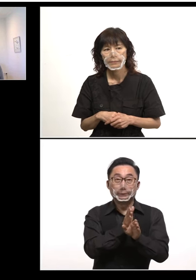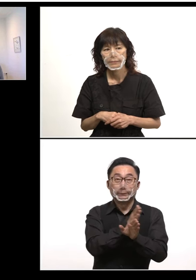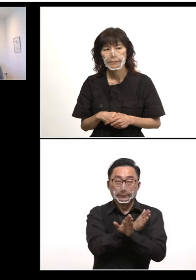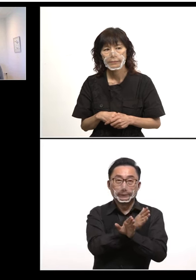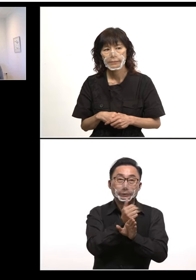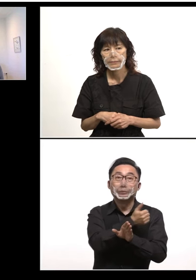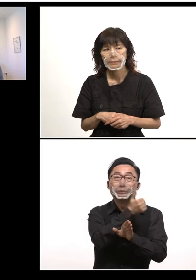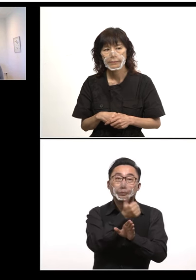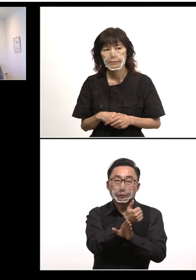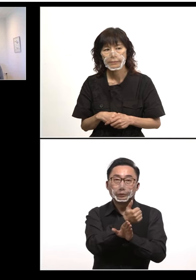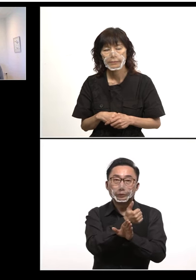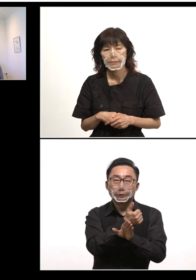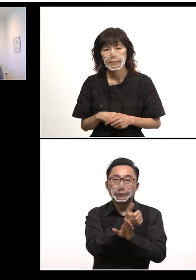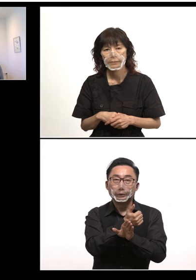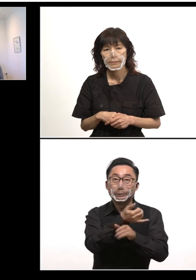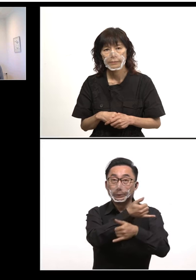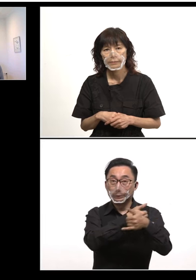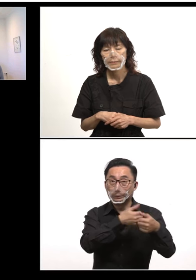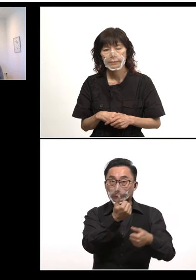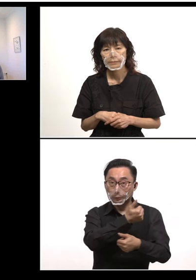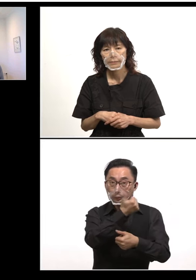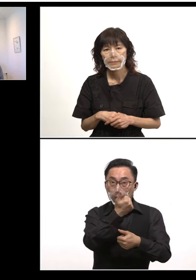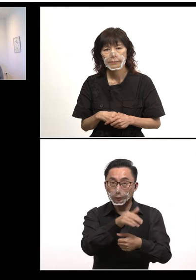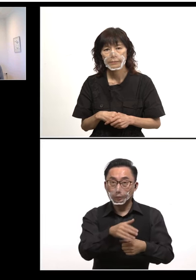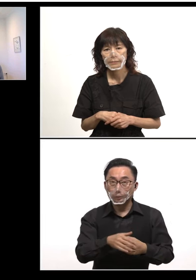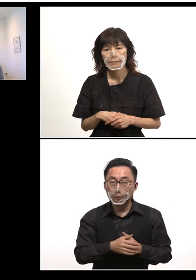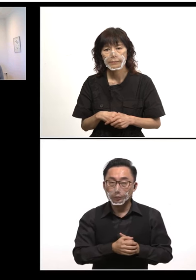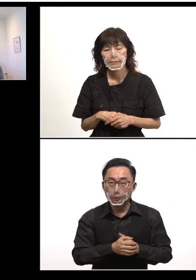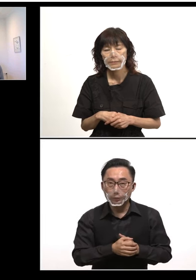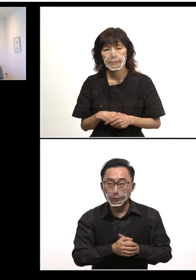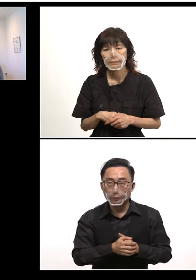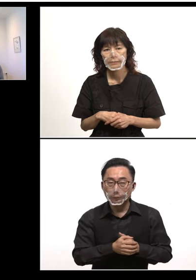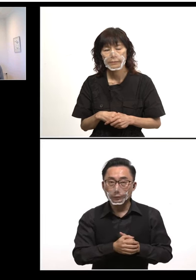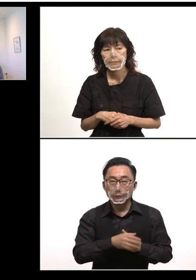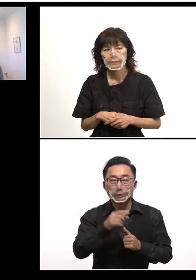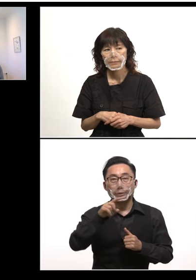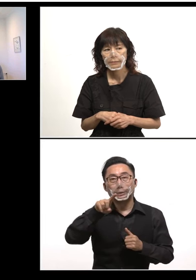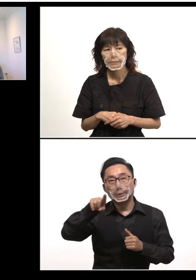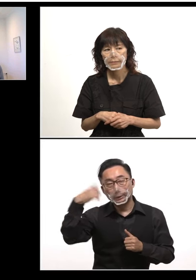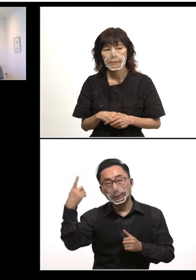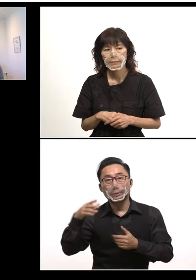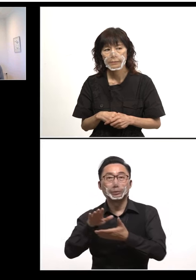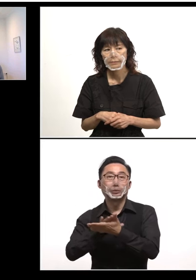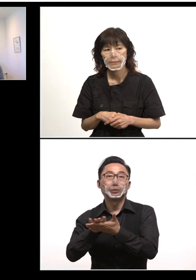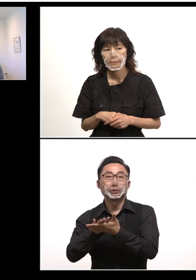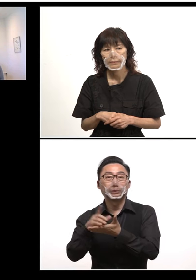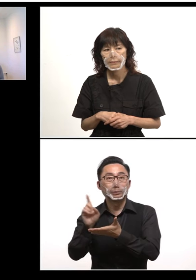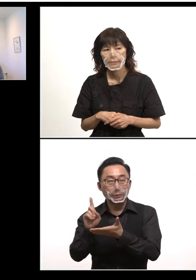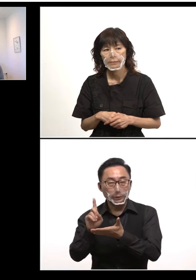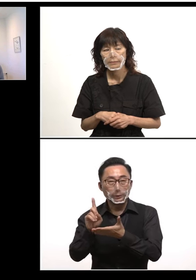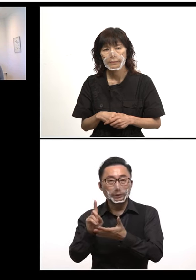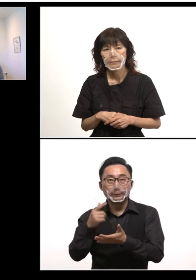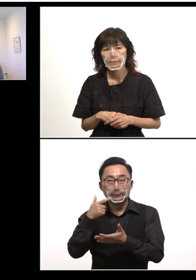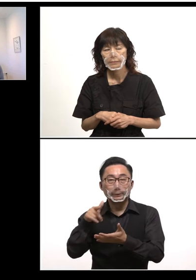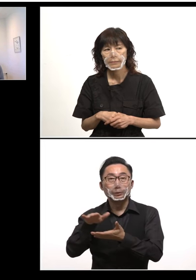another Epic Encounters have another piece which is called In Softer Skin, and that was created with a UK choreographer called James